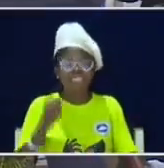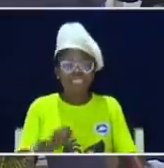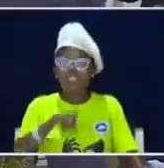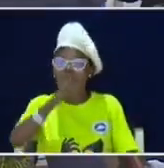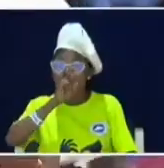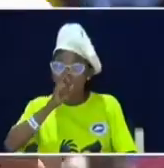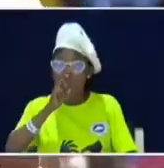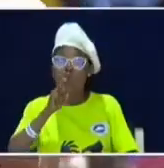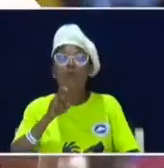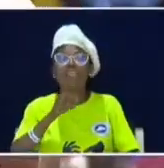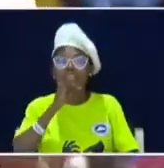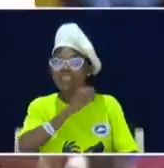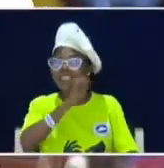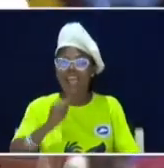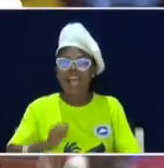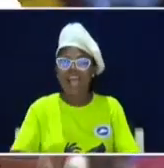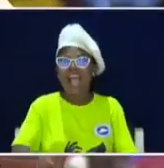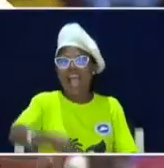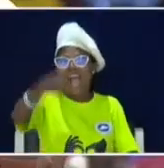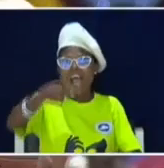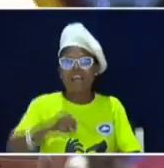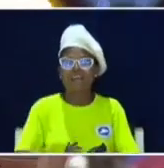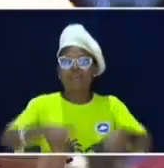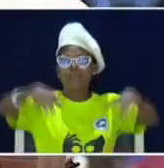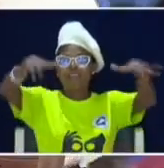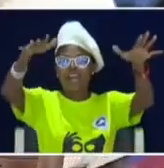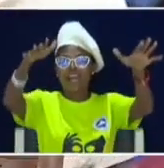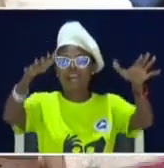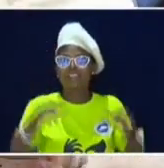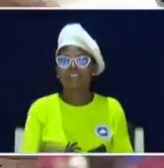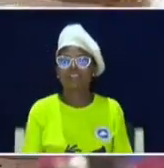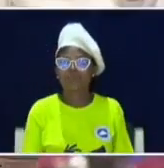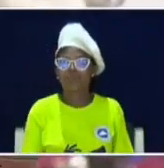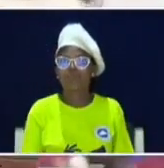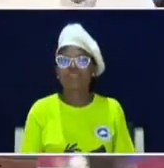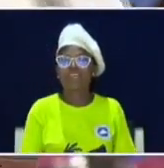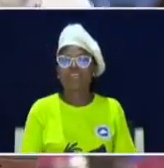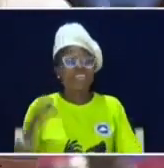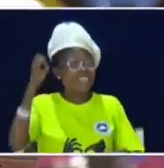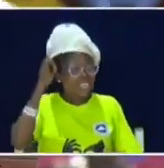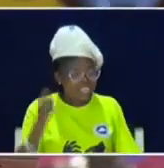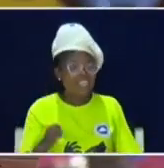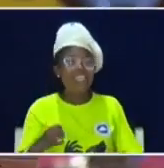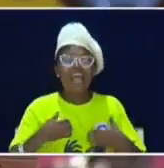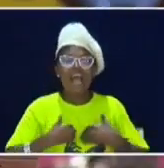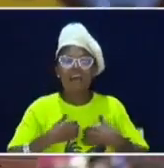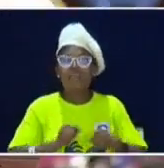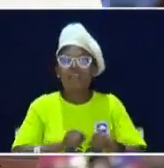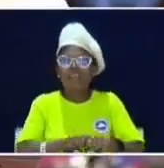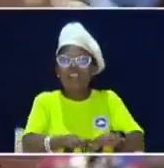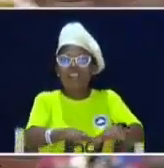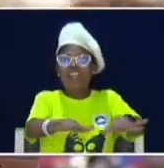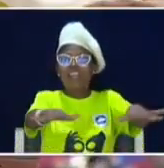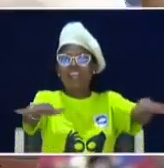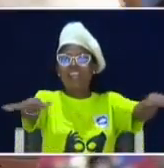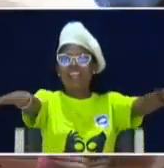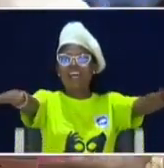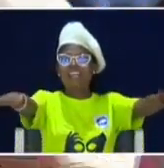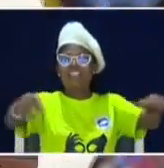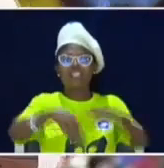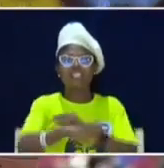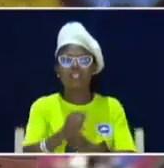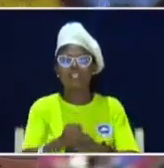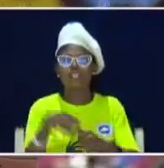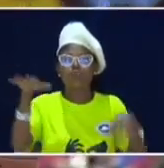is a high flyer. The eagle is large in wings. Large in